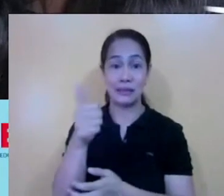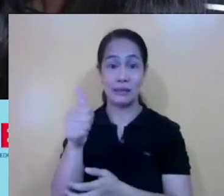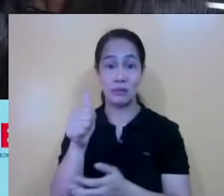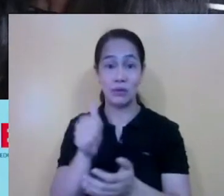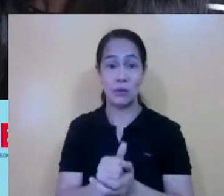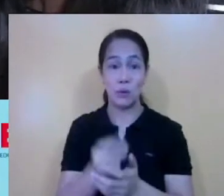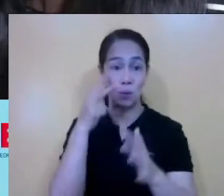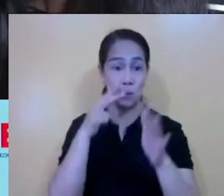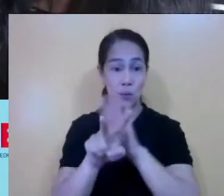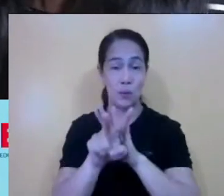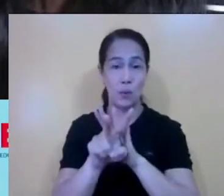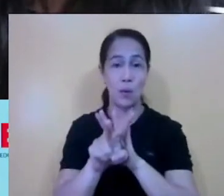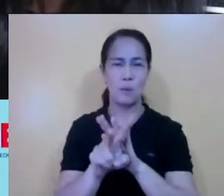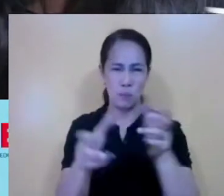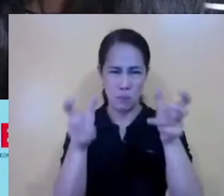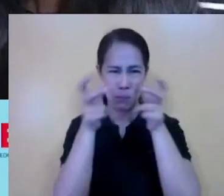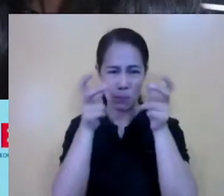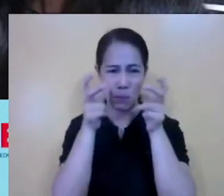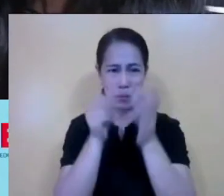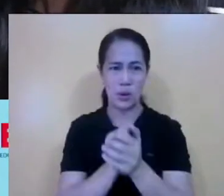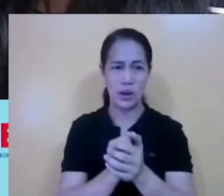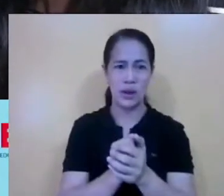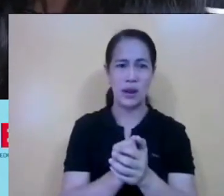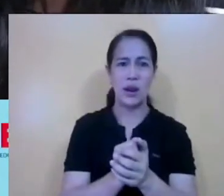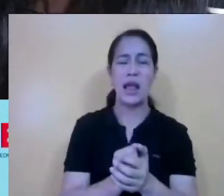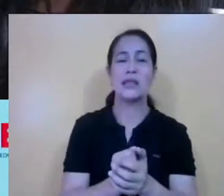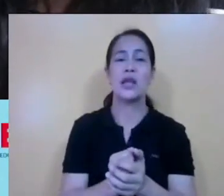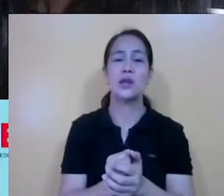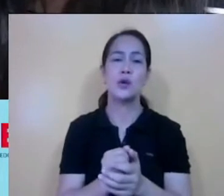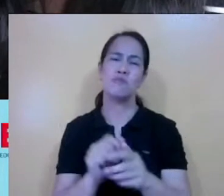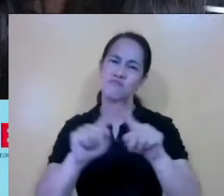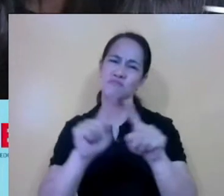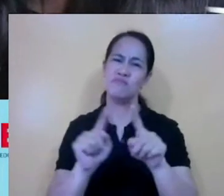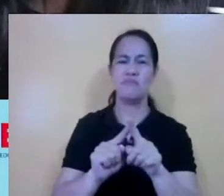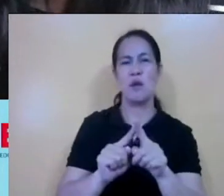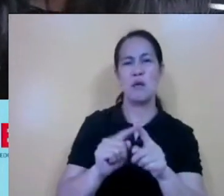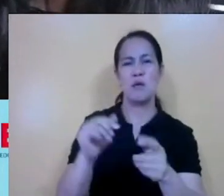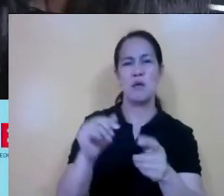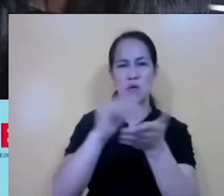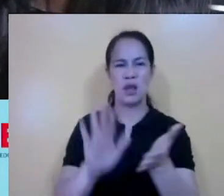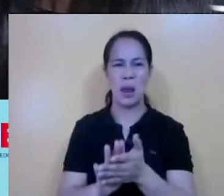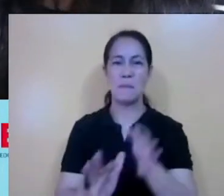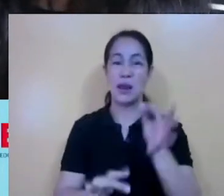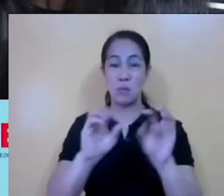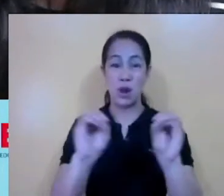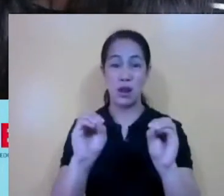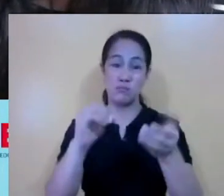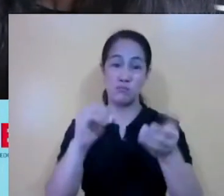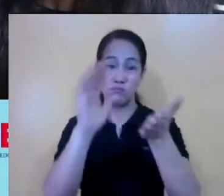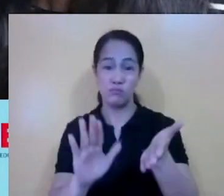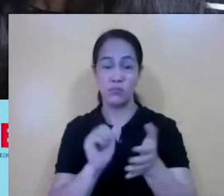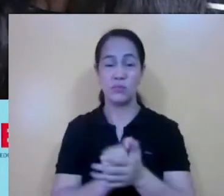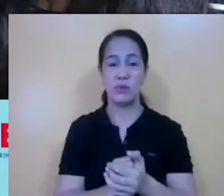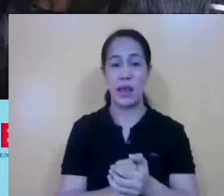focuses on very unique learners. So if in case you do not have the learners that are being asked on